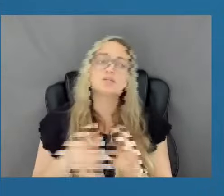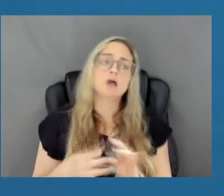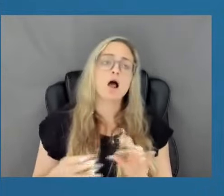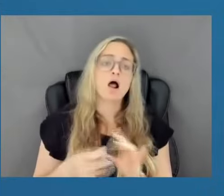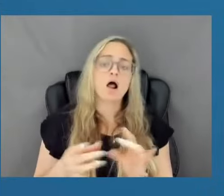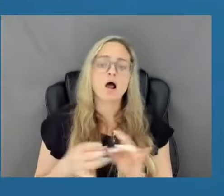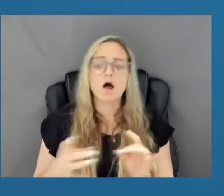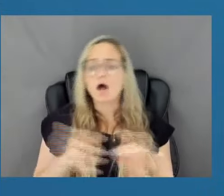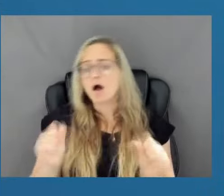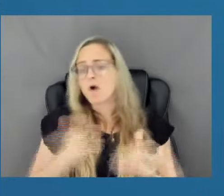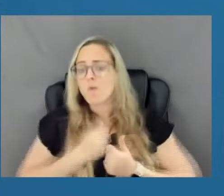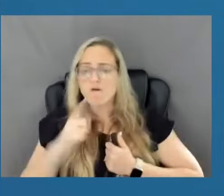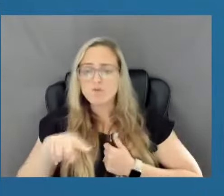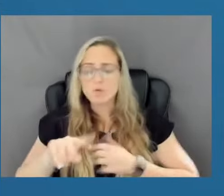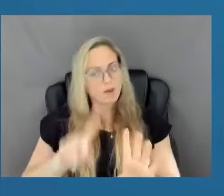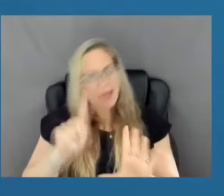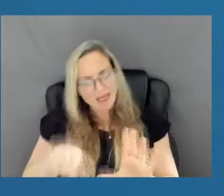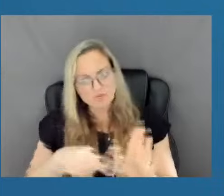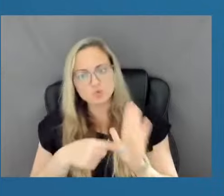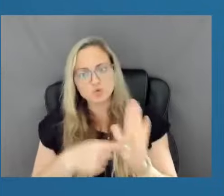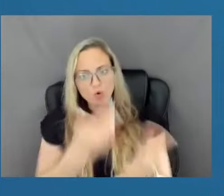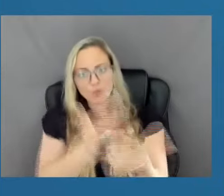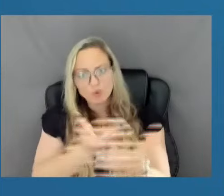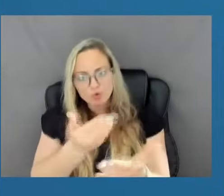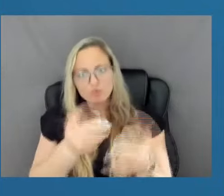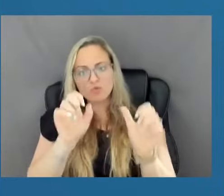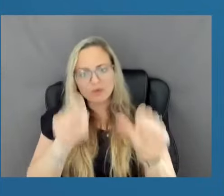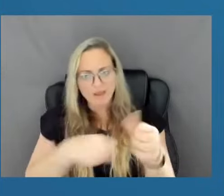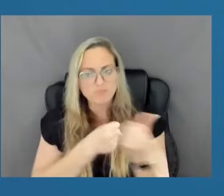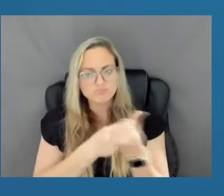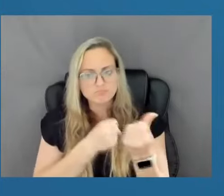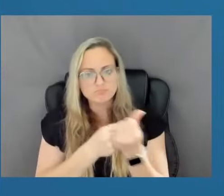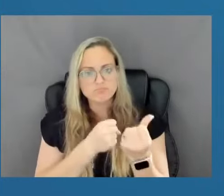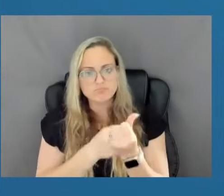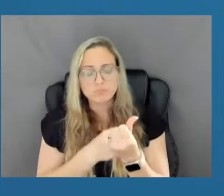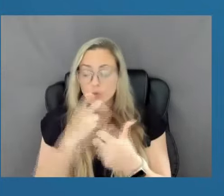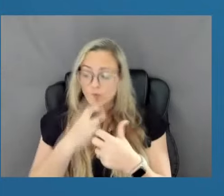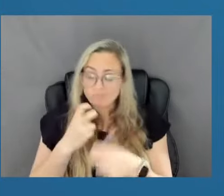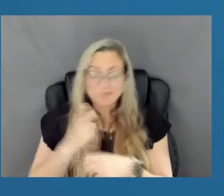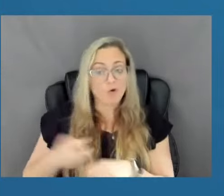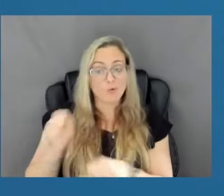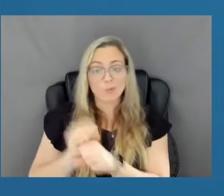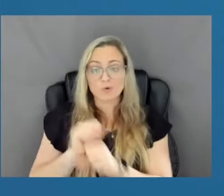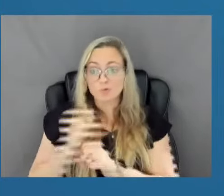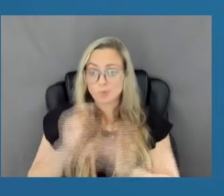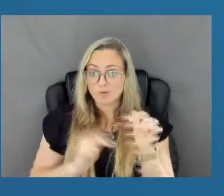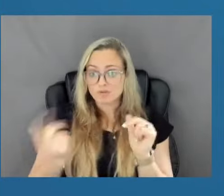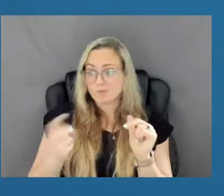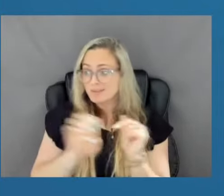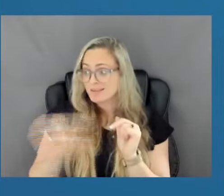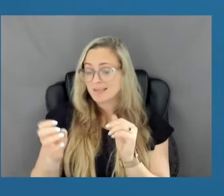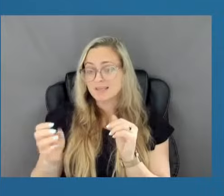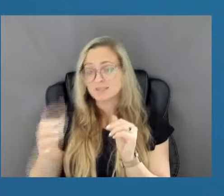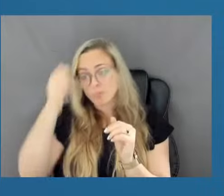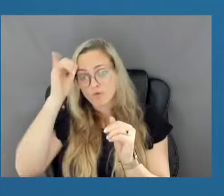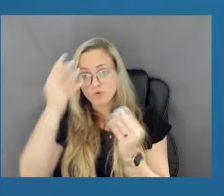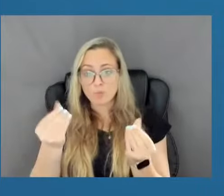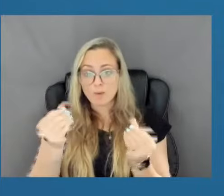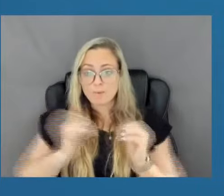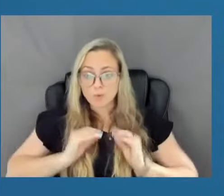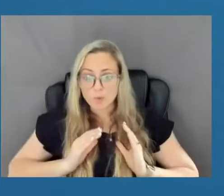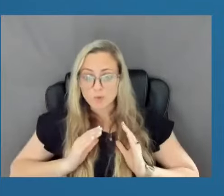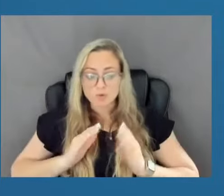deeds. And we've worked hard to build something, and I'm grateful for all the East Buffalo property owners and the community-based real